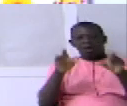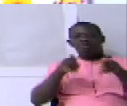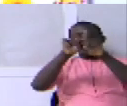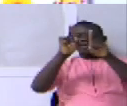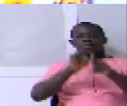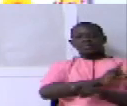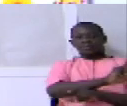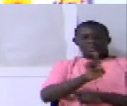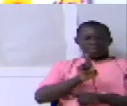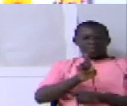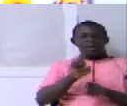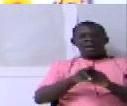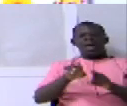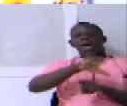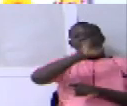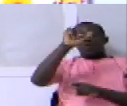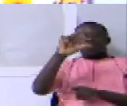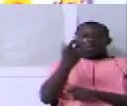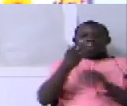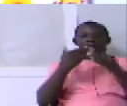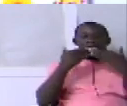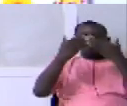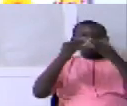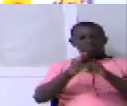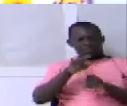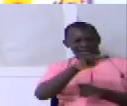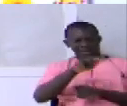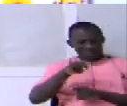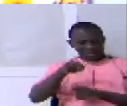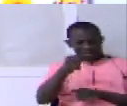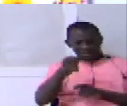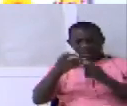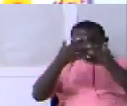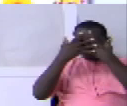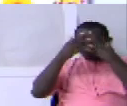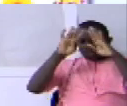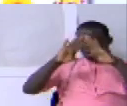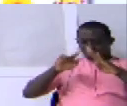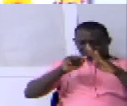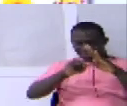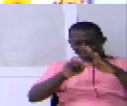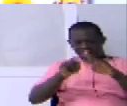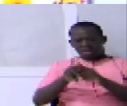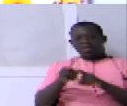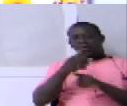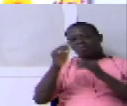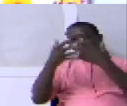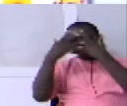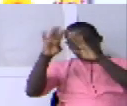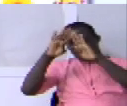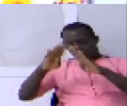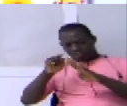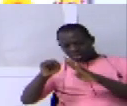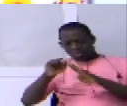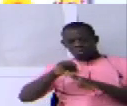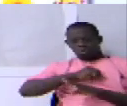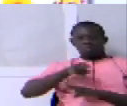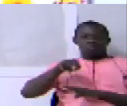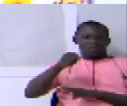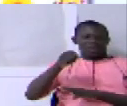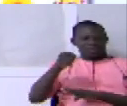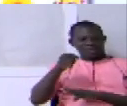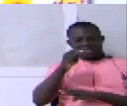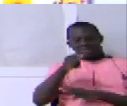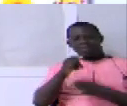nyobala. And he will be telling them, this is the key to this cell. Atele ka chabo lu bondi ye nyoto nyimbunkari la chabo